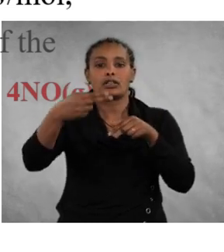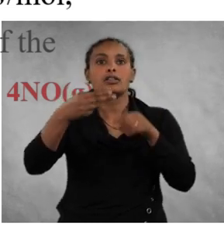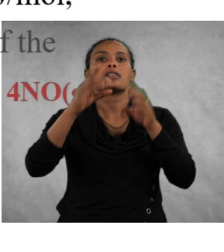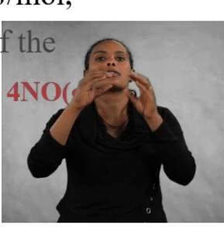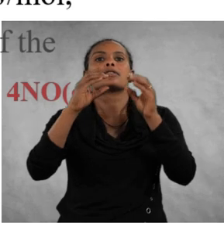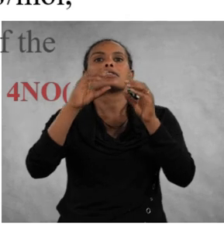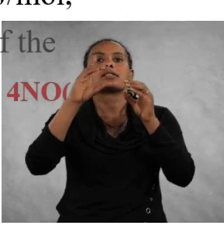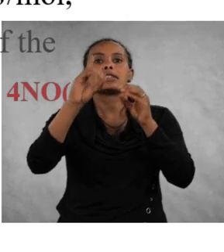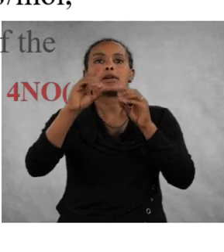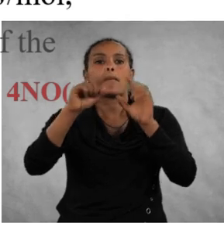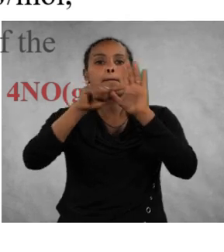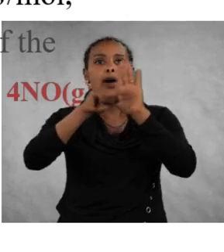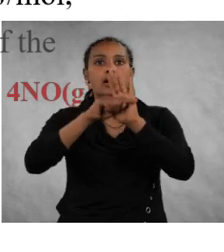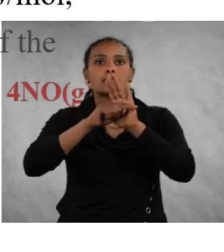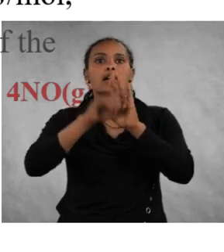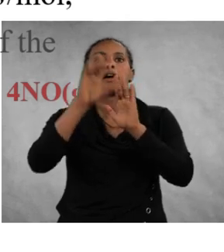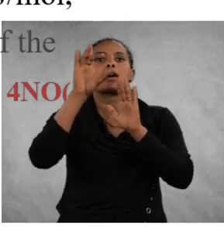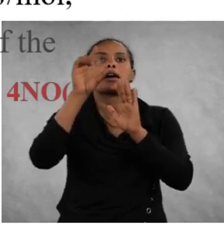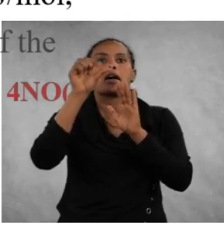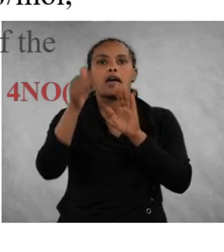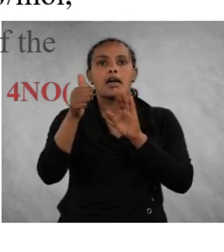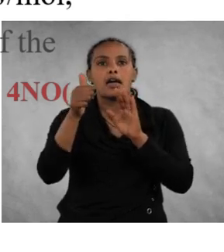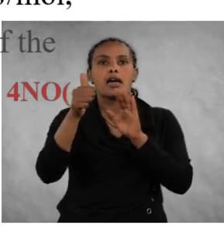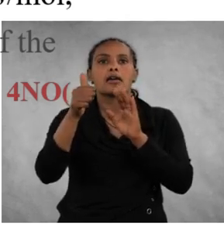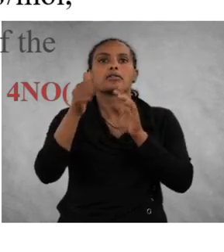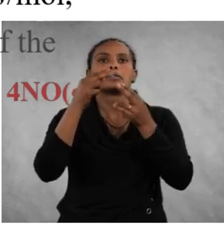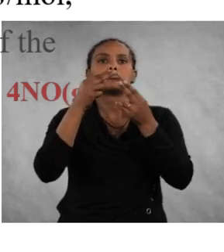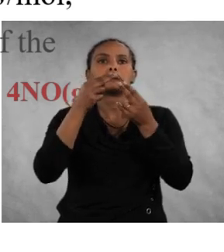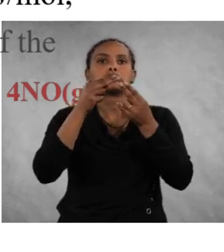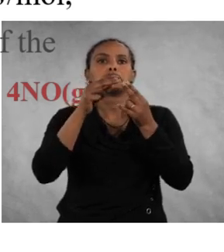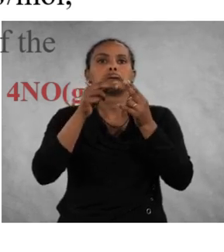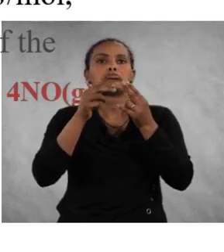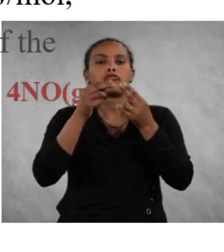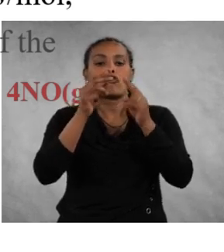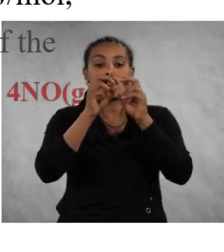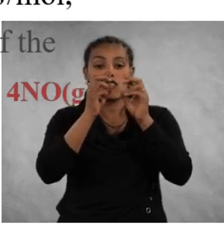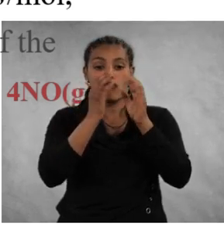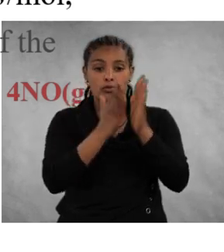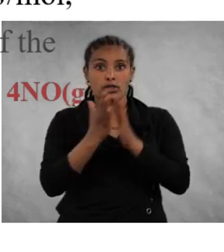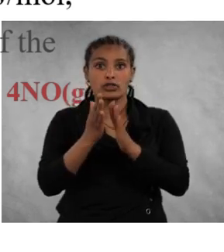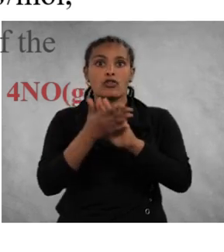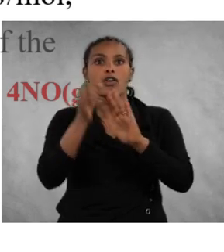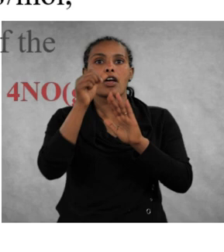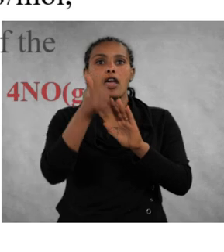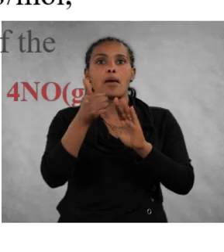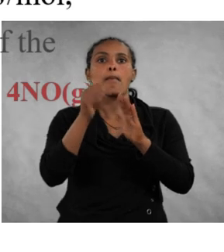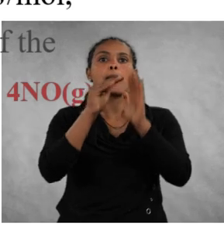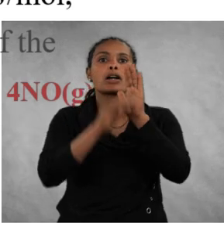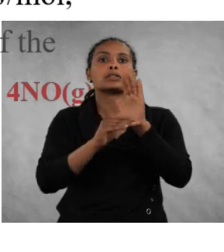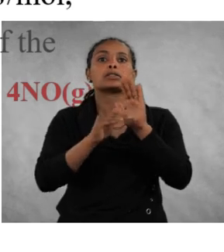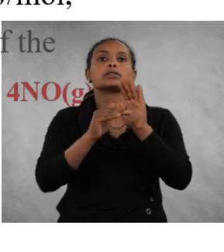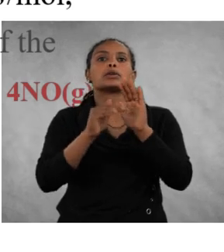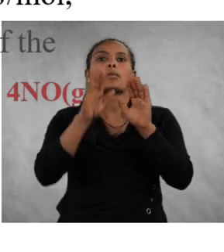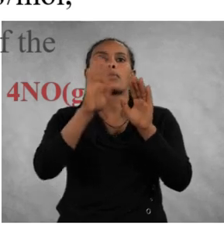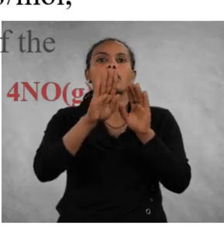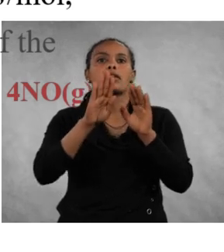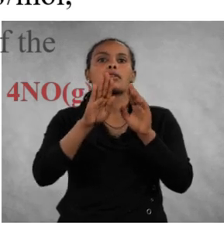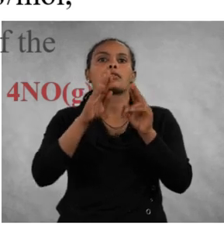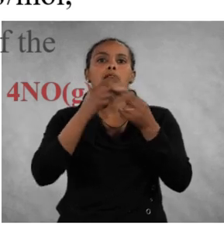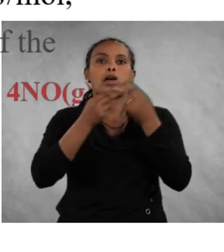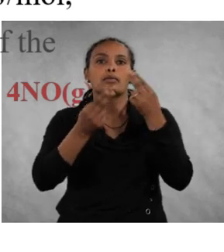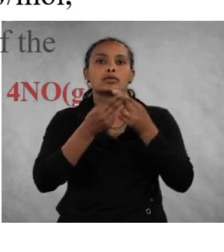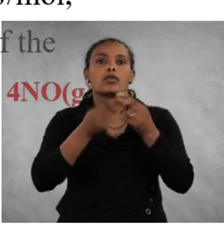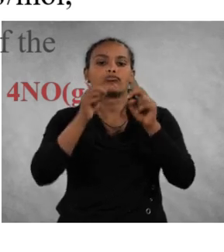D minus A times delta H naught formation of A minus B times delta H